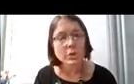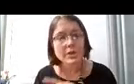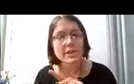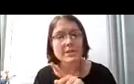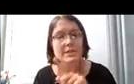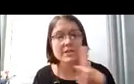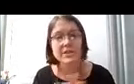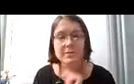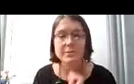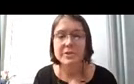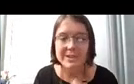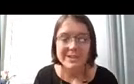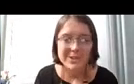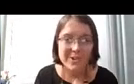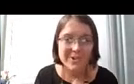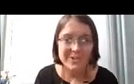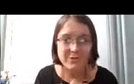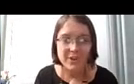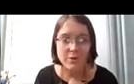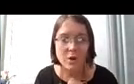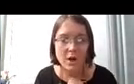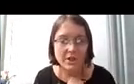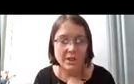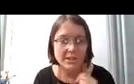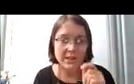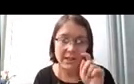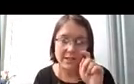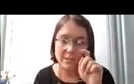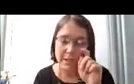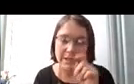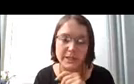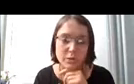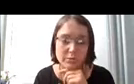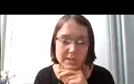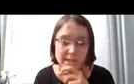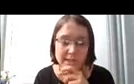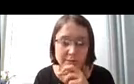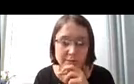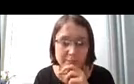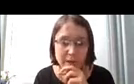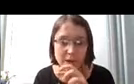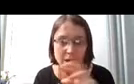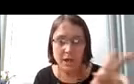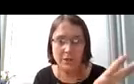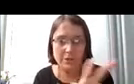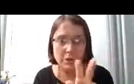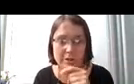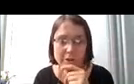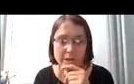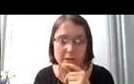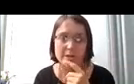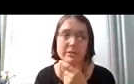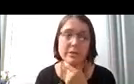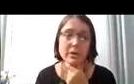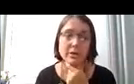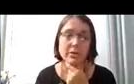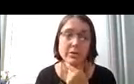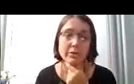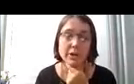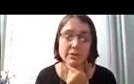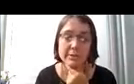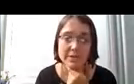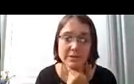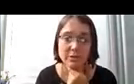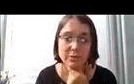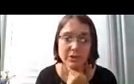So these are just some screenshots of the worksheet and the lesson plan that you will receive. The top three pages are